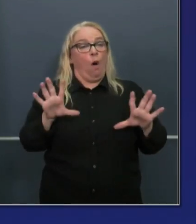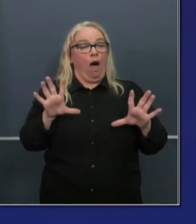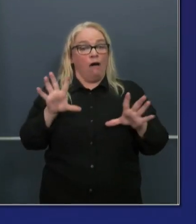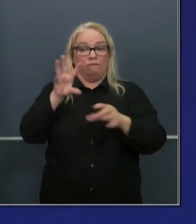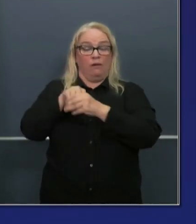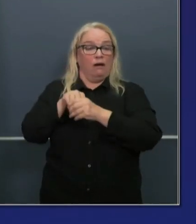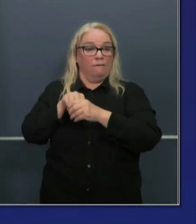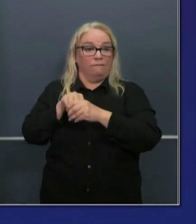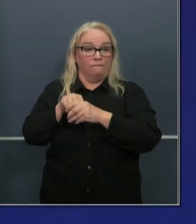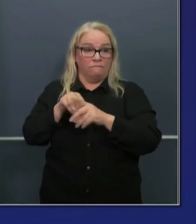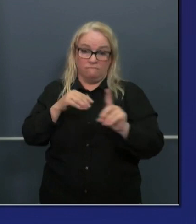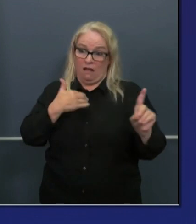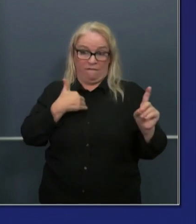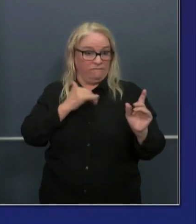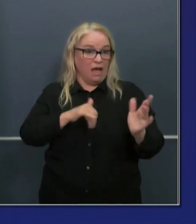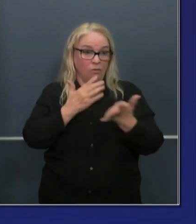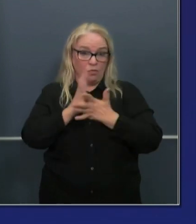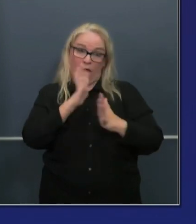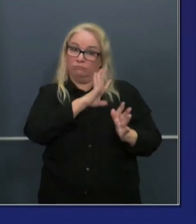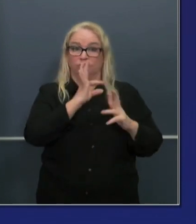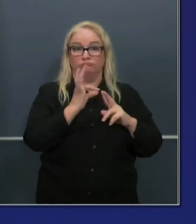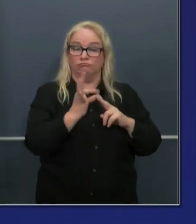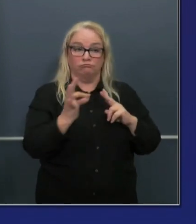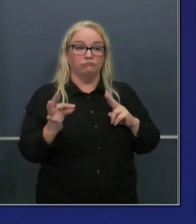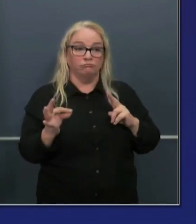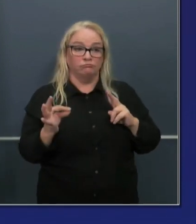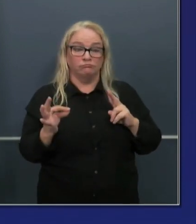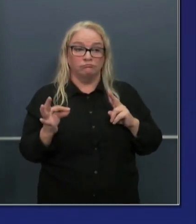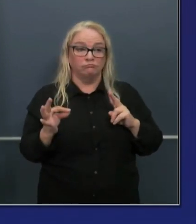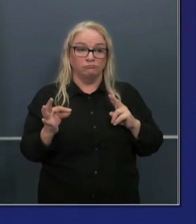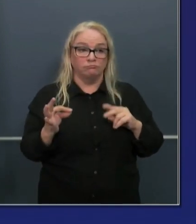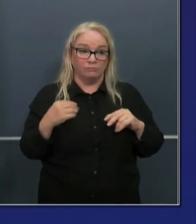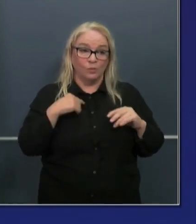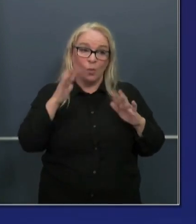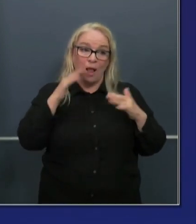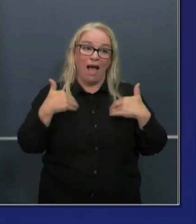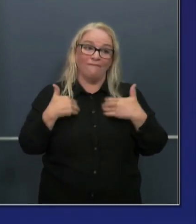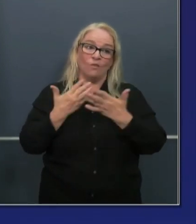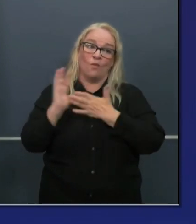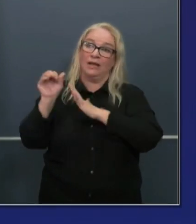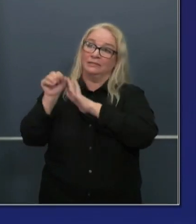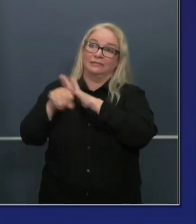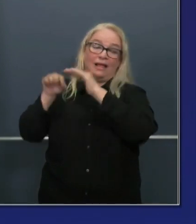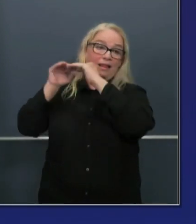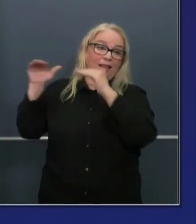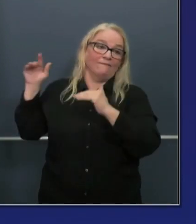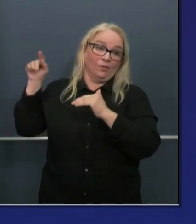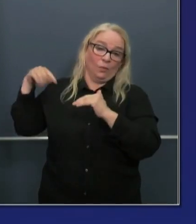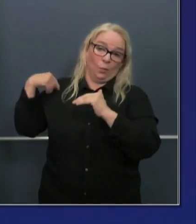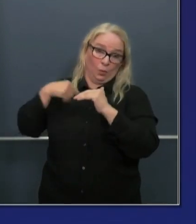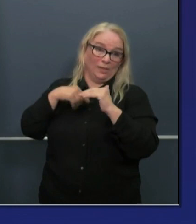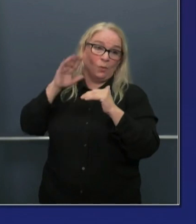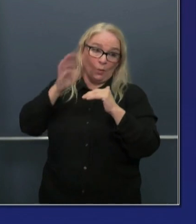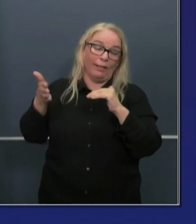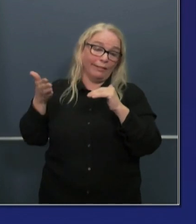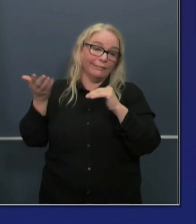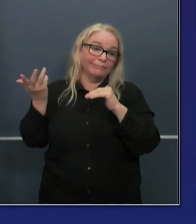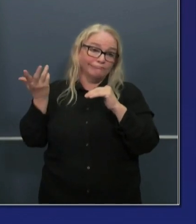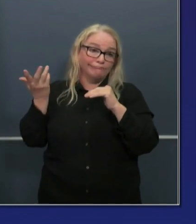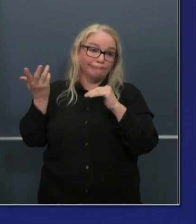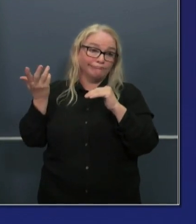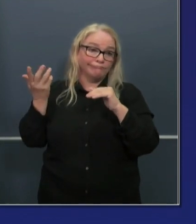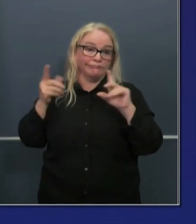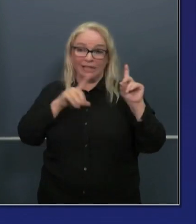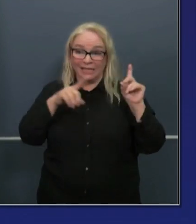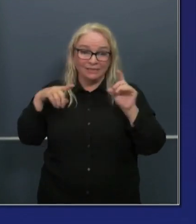right to choose. And as a consequence, we have a right as a state with the consent of the legislature